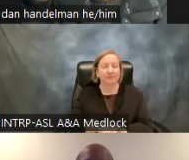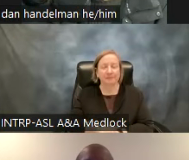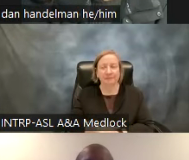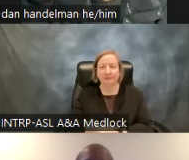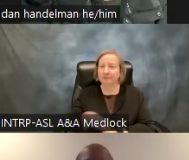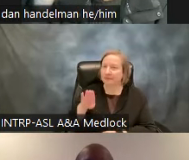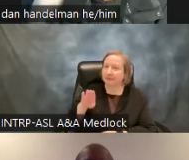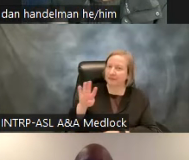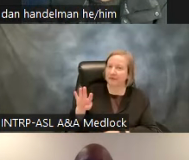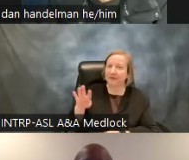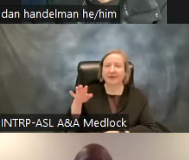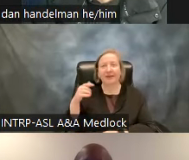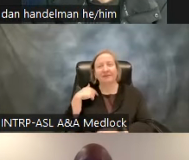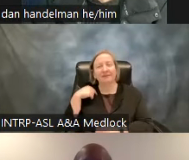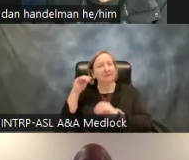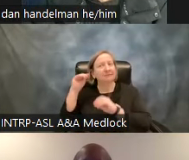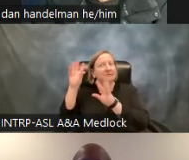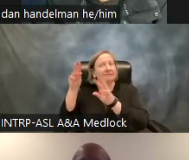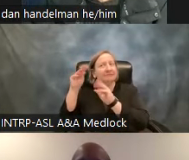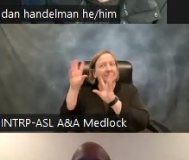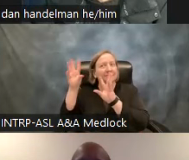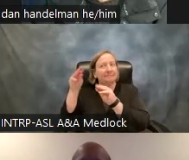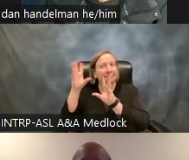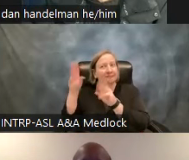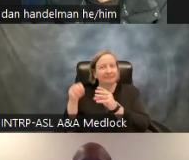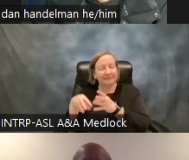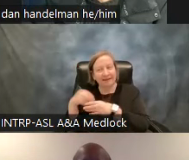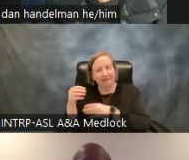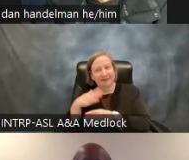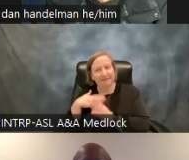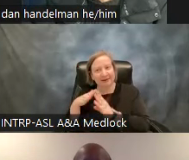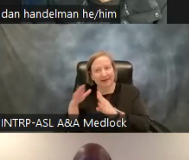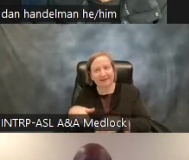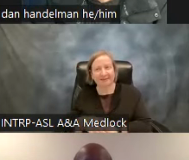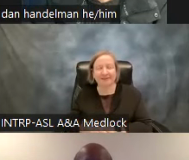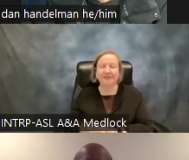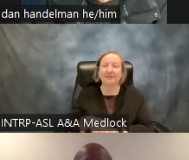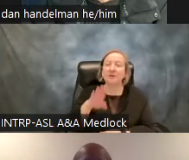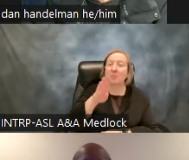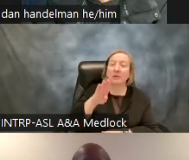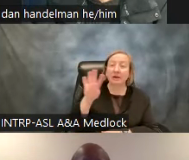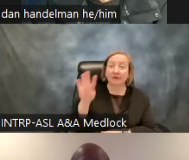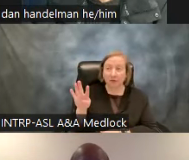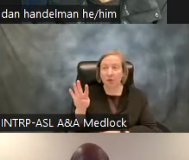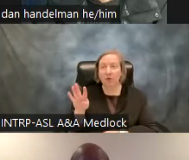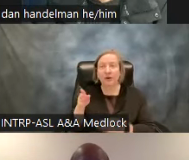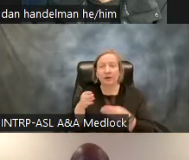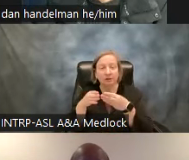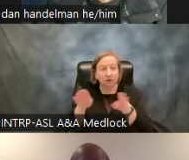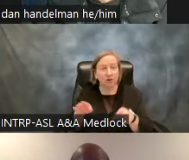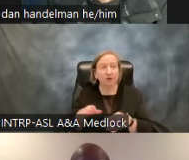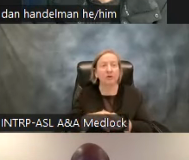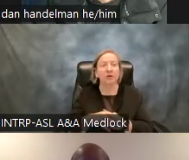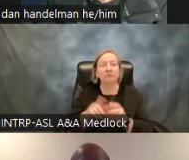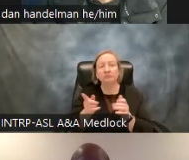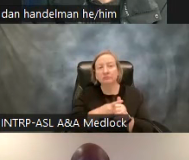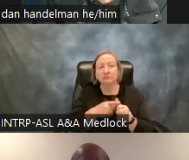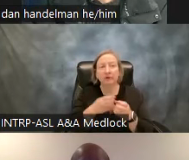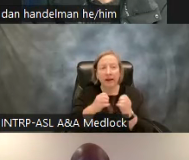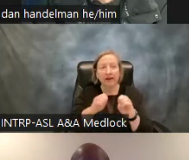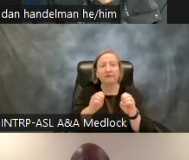I got somebody with sirens outside my window. So B4, in general, initial efforts to compel